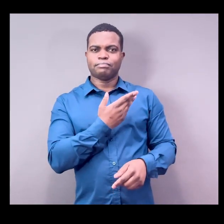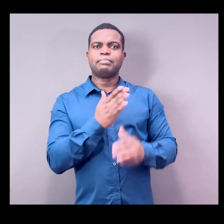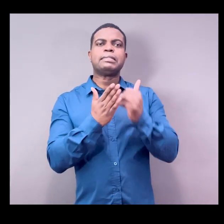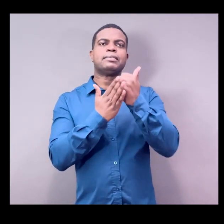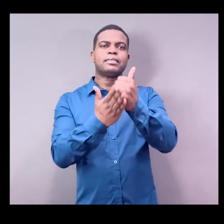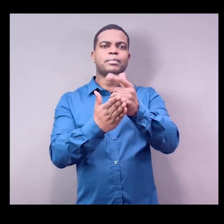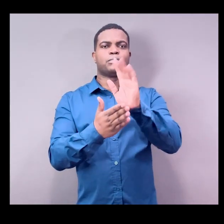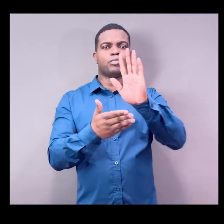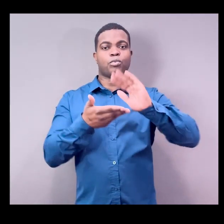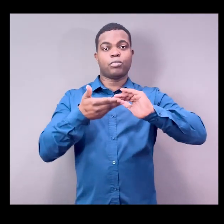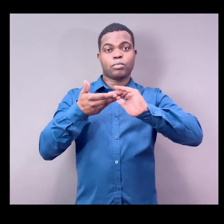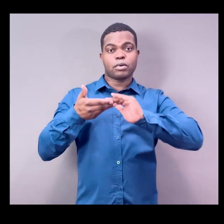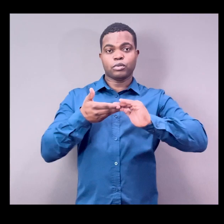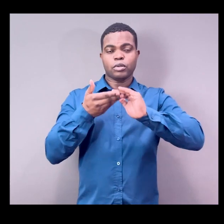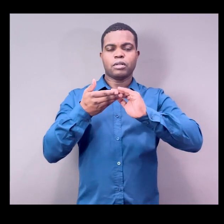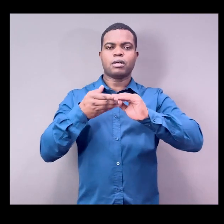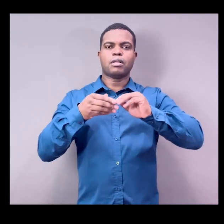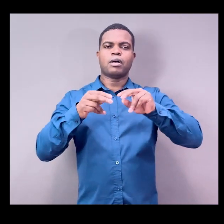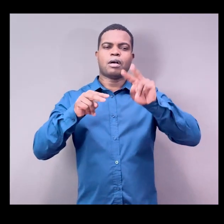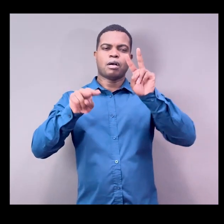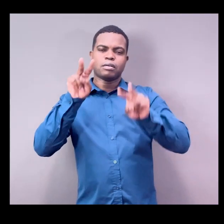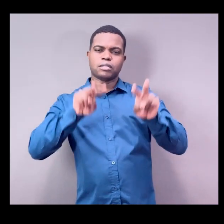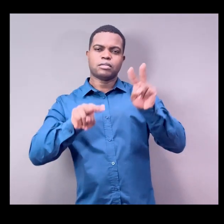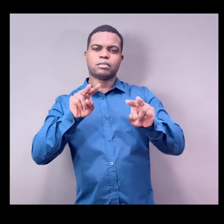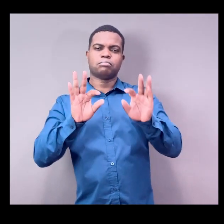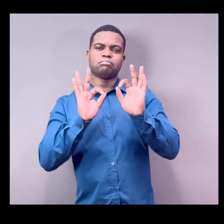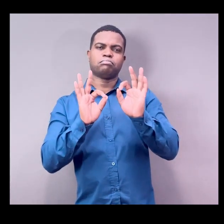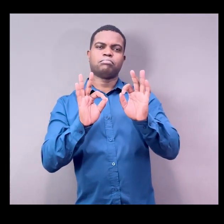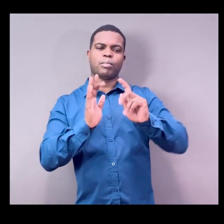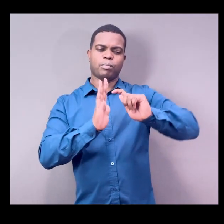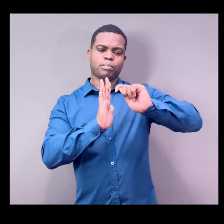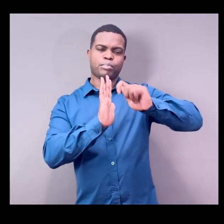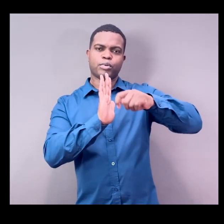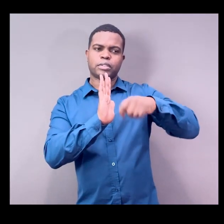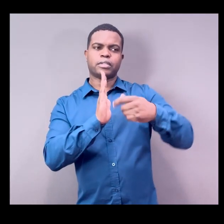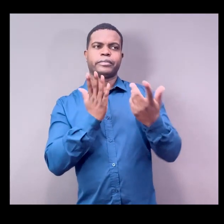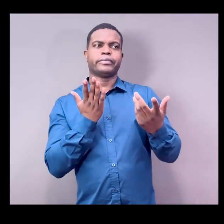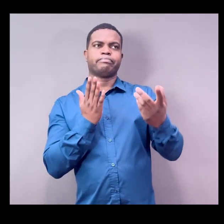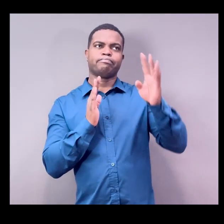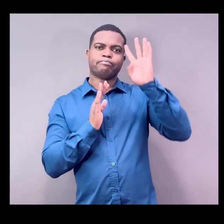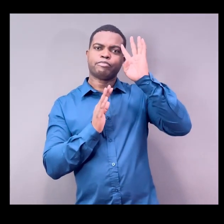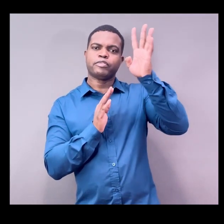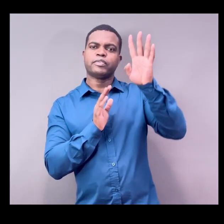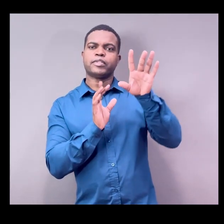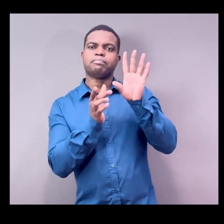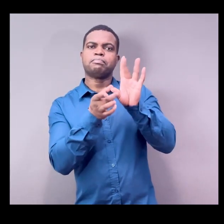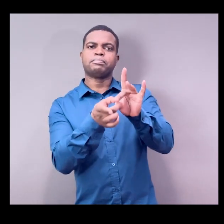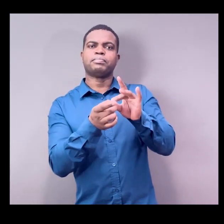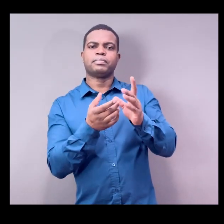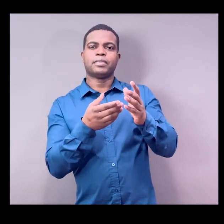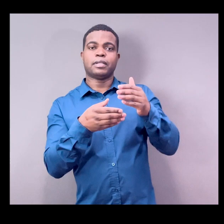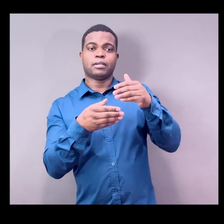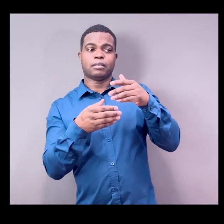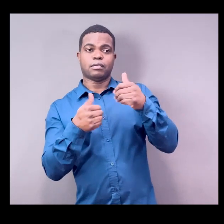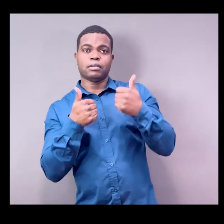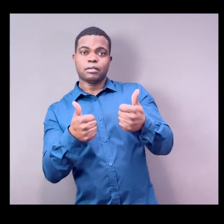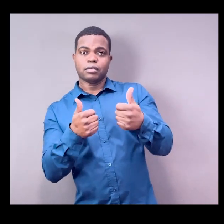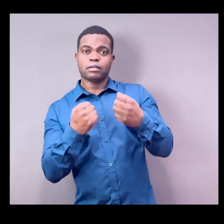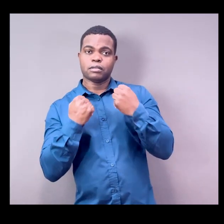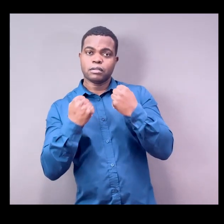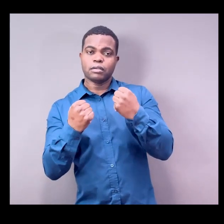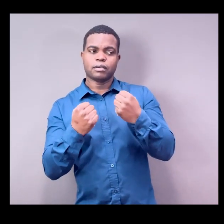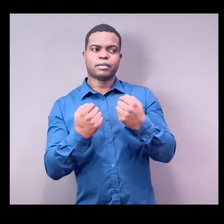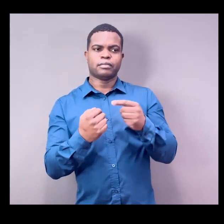which assesses an organization, project or initiative's internal strengths